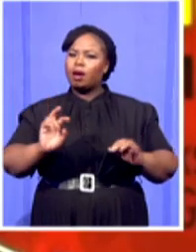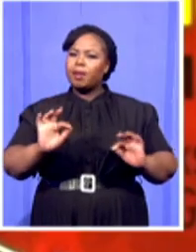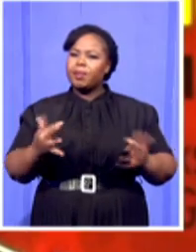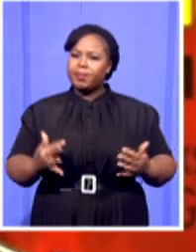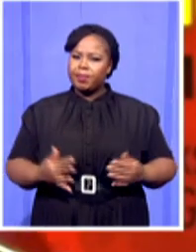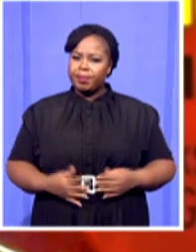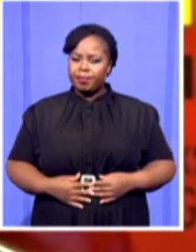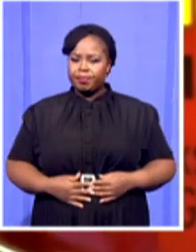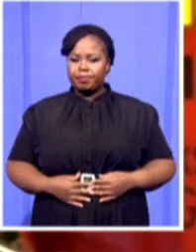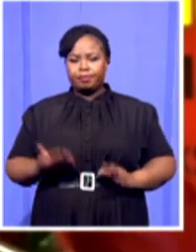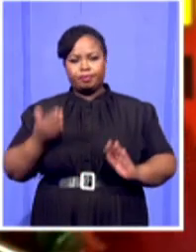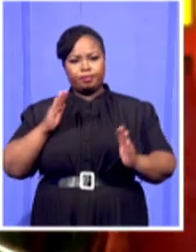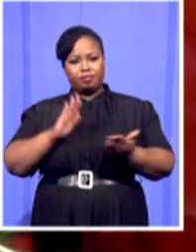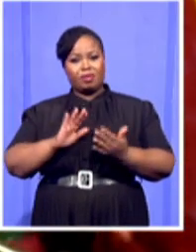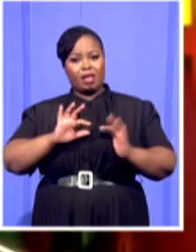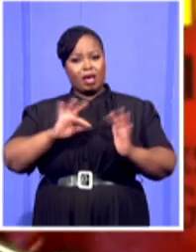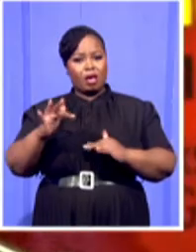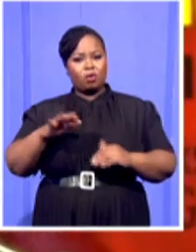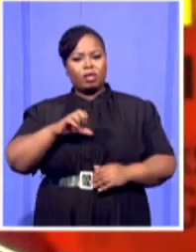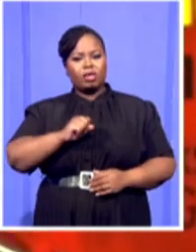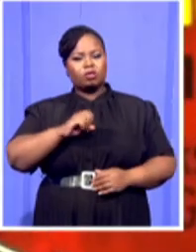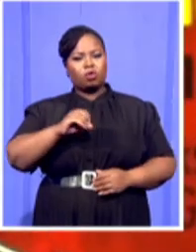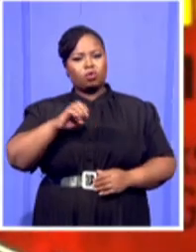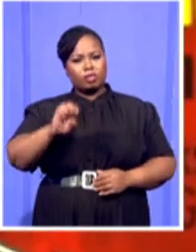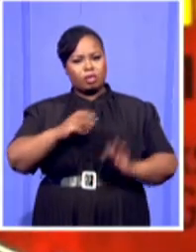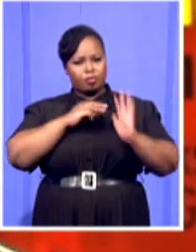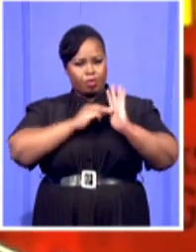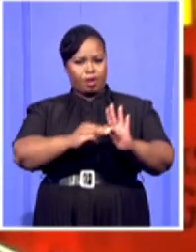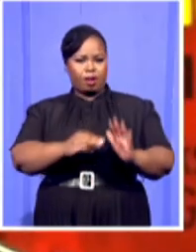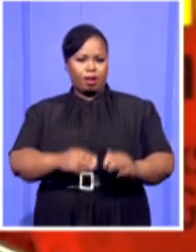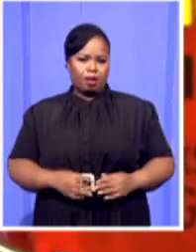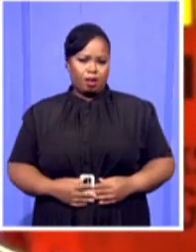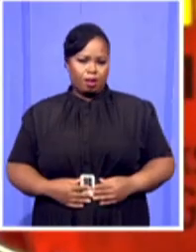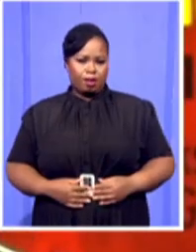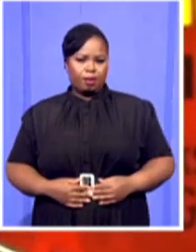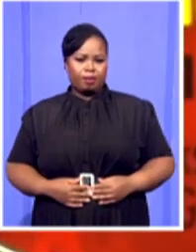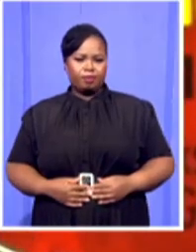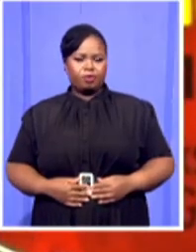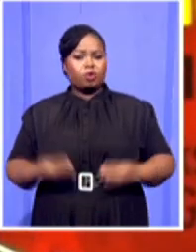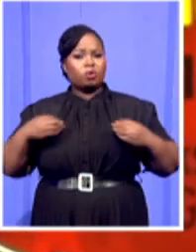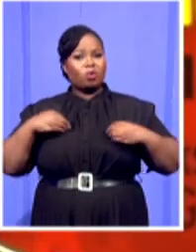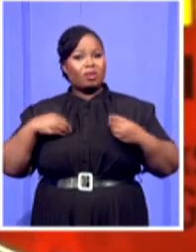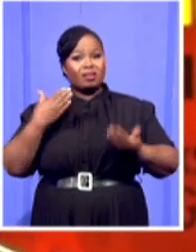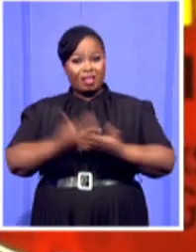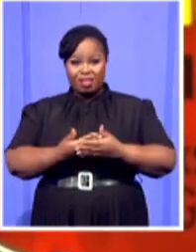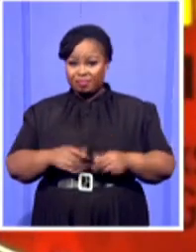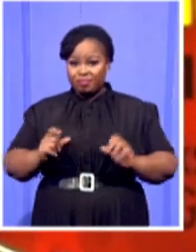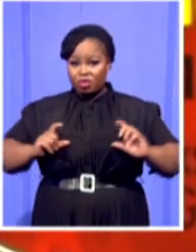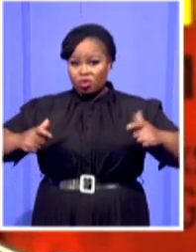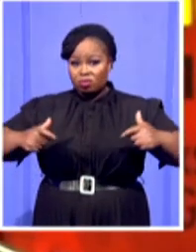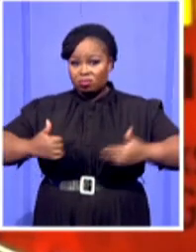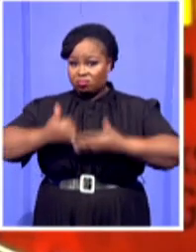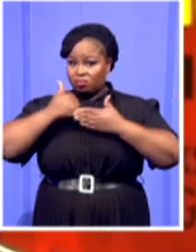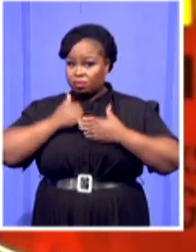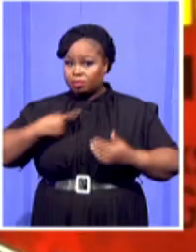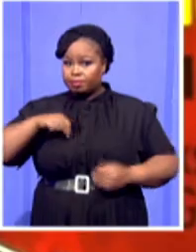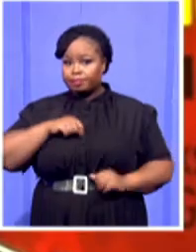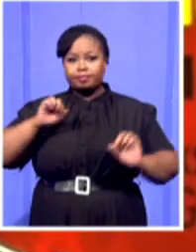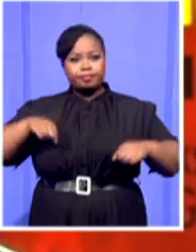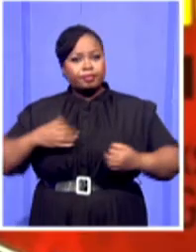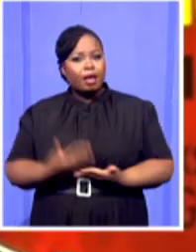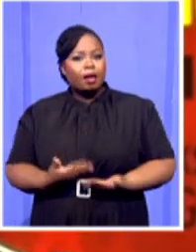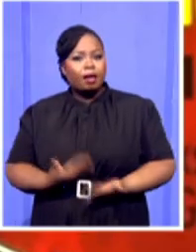on the appropriate SOE model? Can this Congress help us? Are there